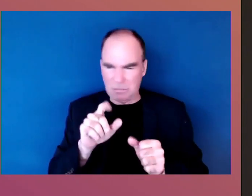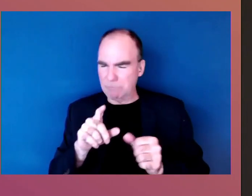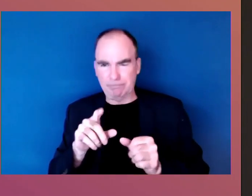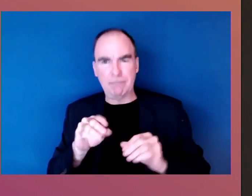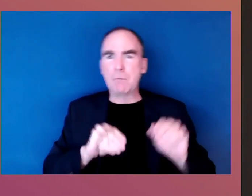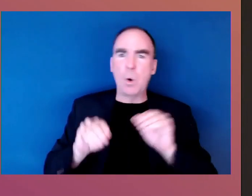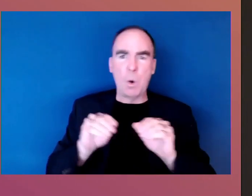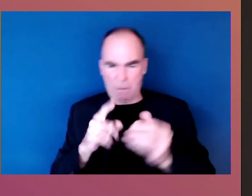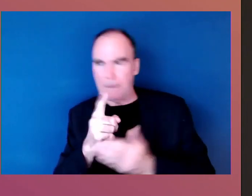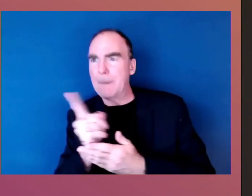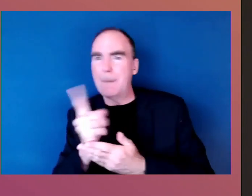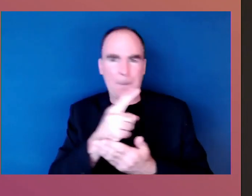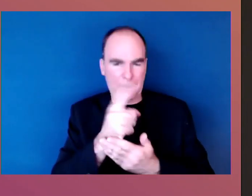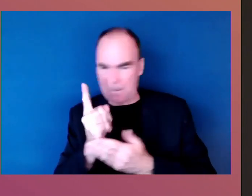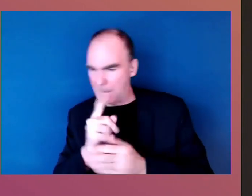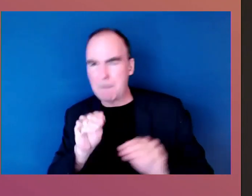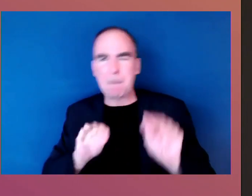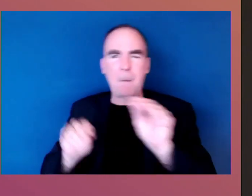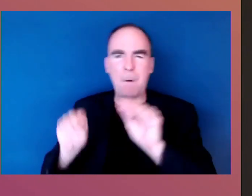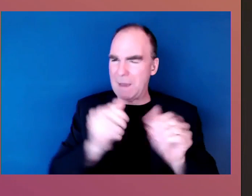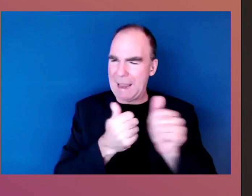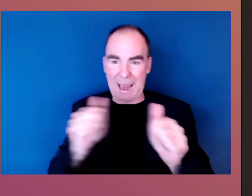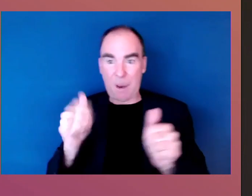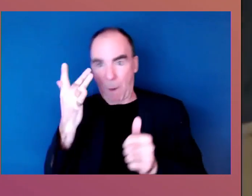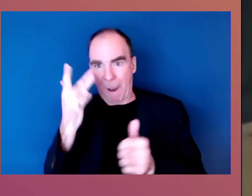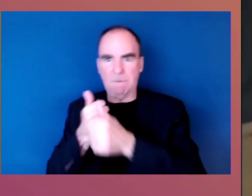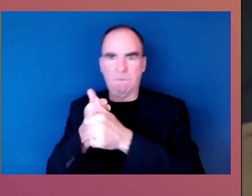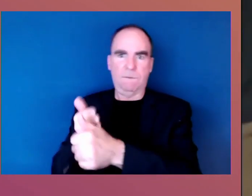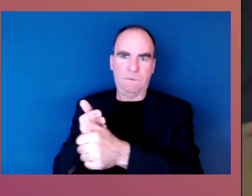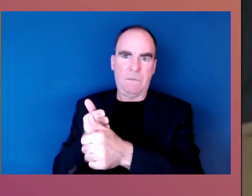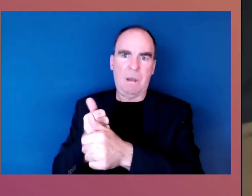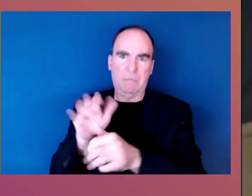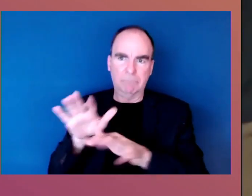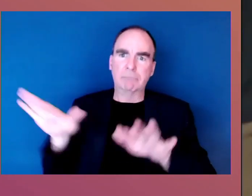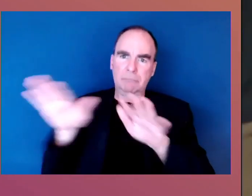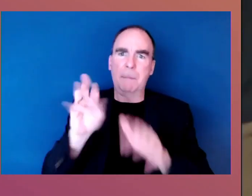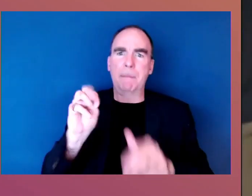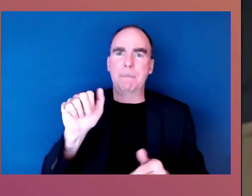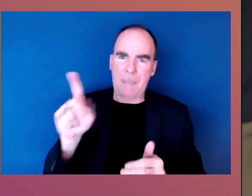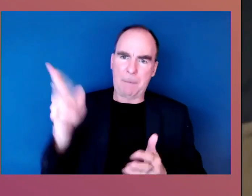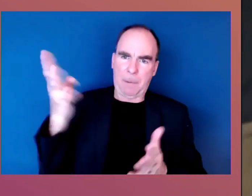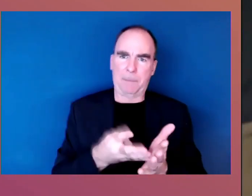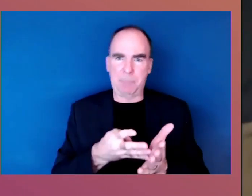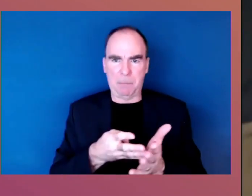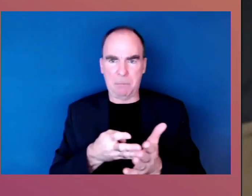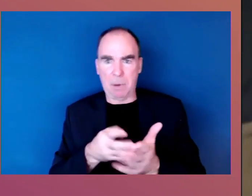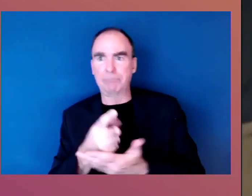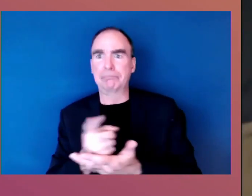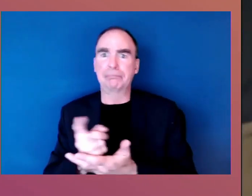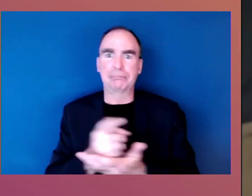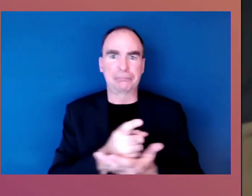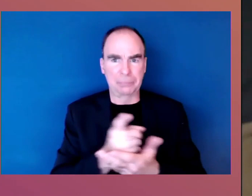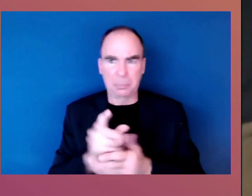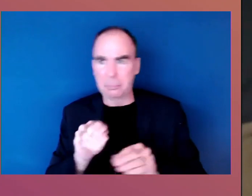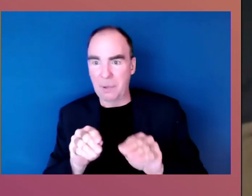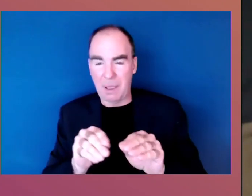Once a new algorithm is created for one form factor, we can expand the idea to other form